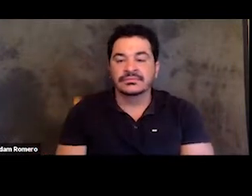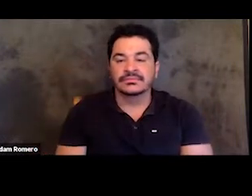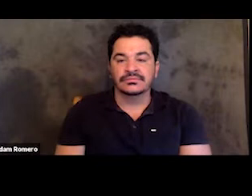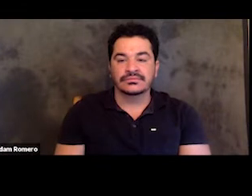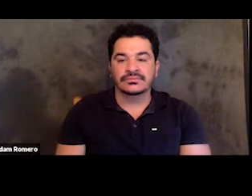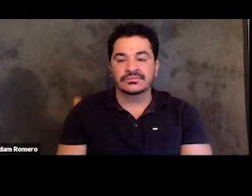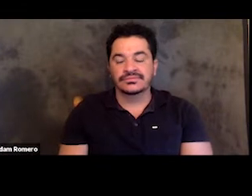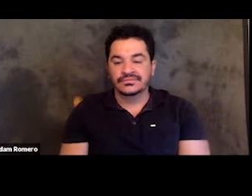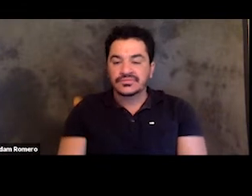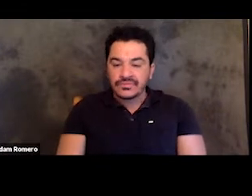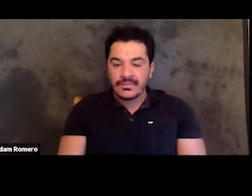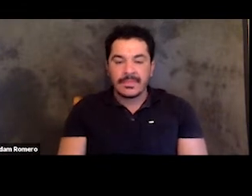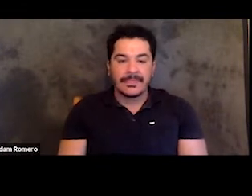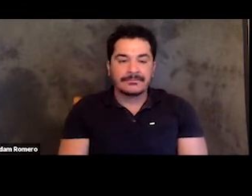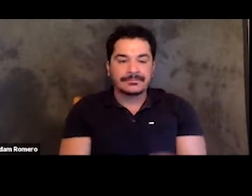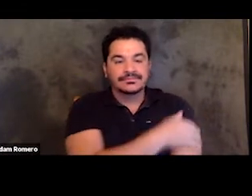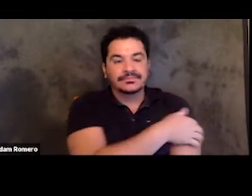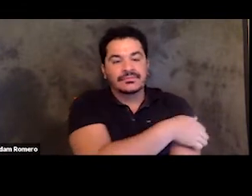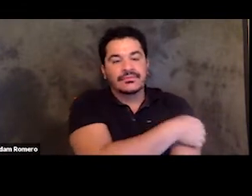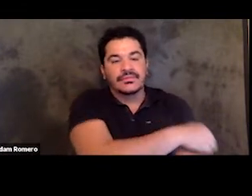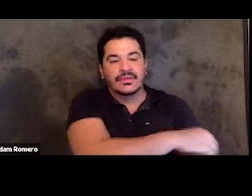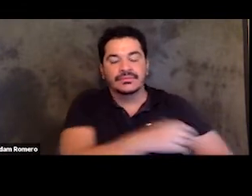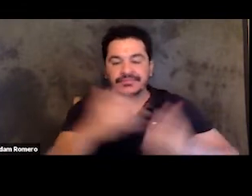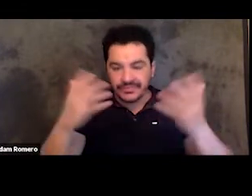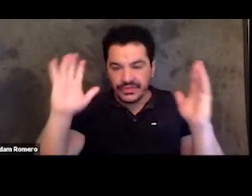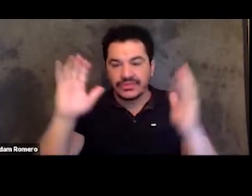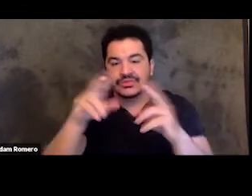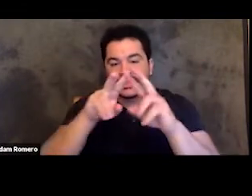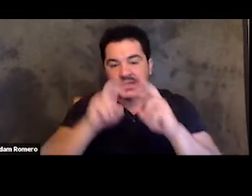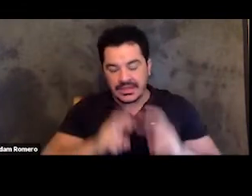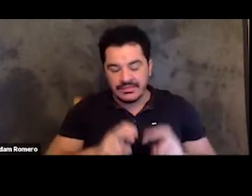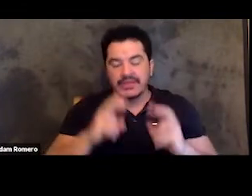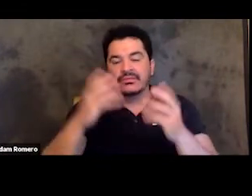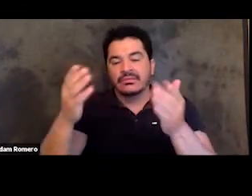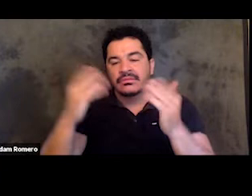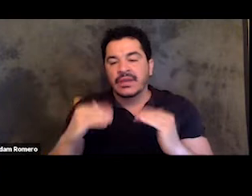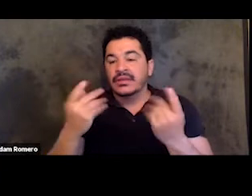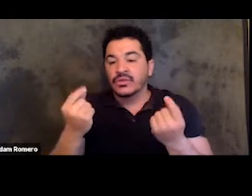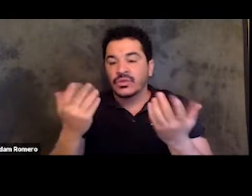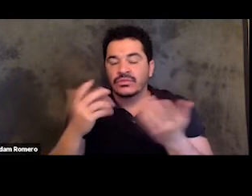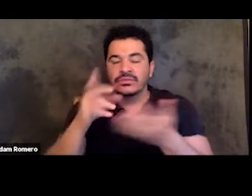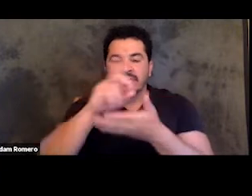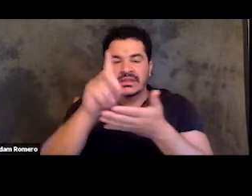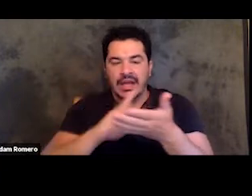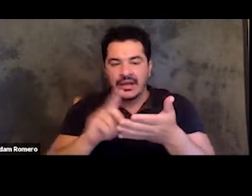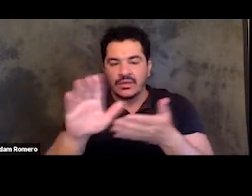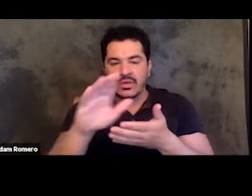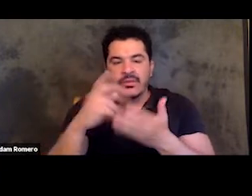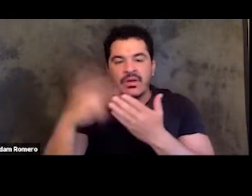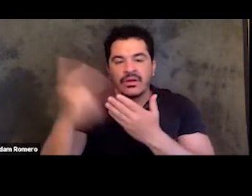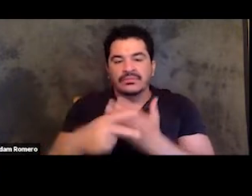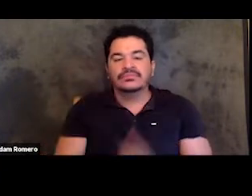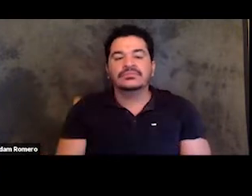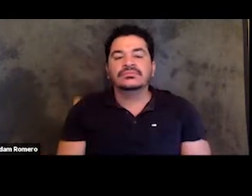Once you have completed the assessment, then you're going to move on to designing your program. The design